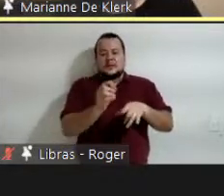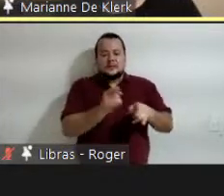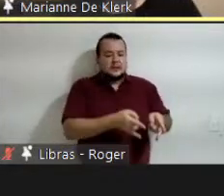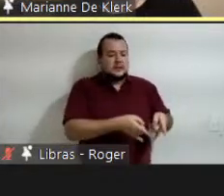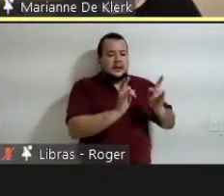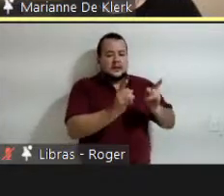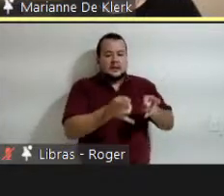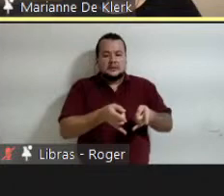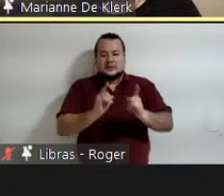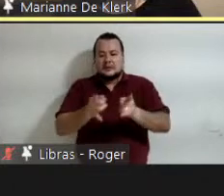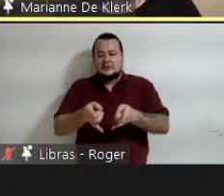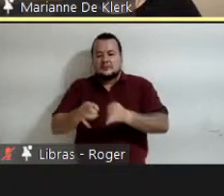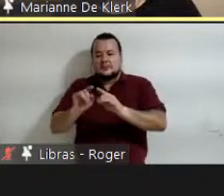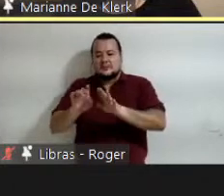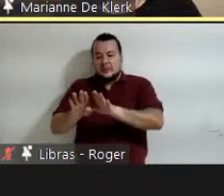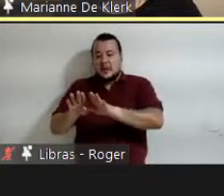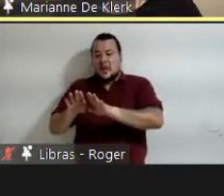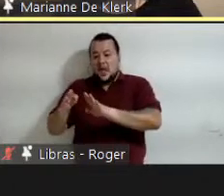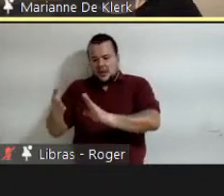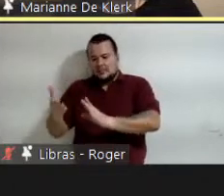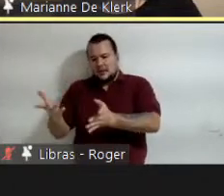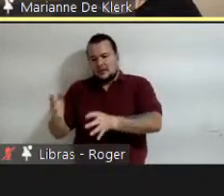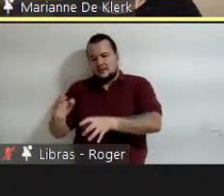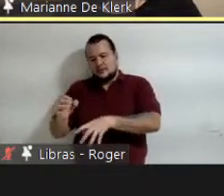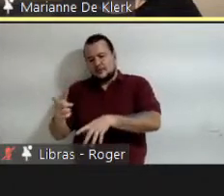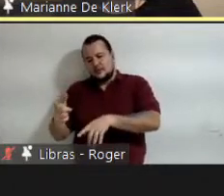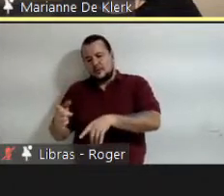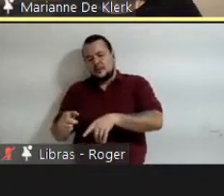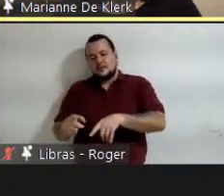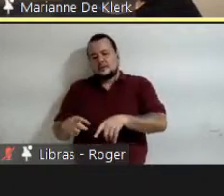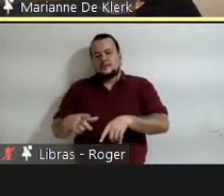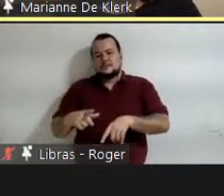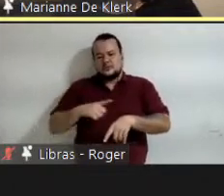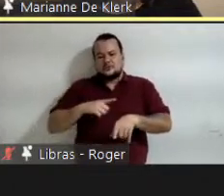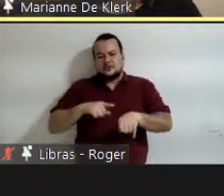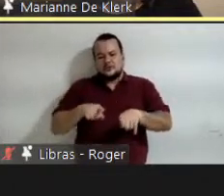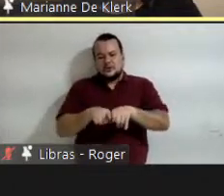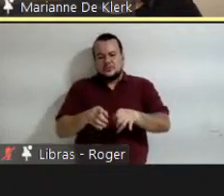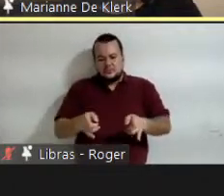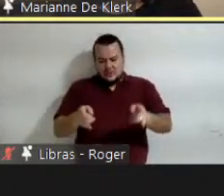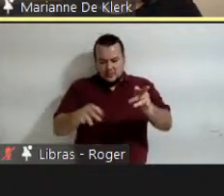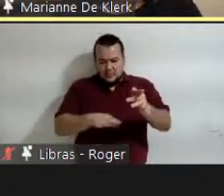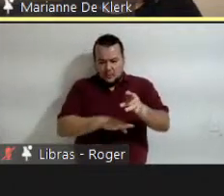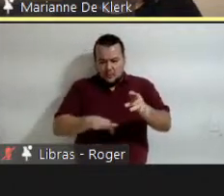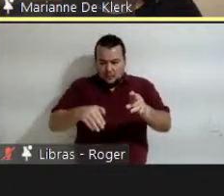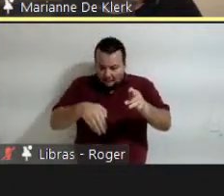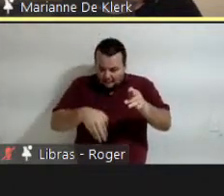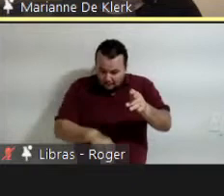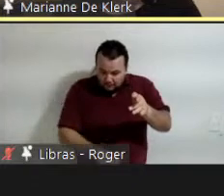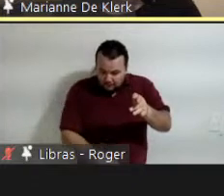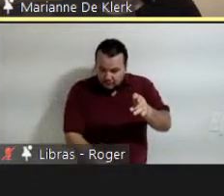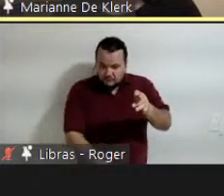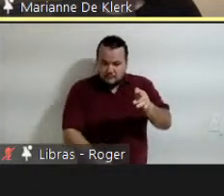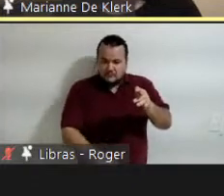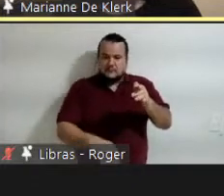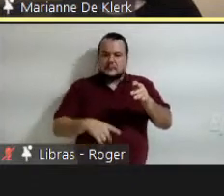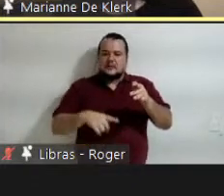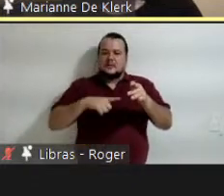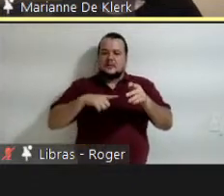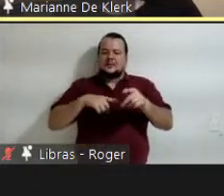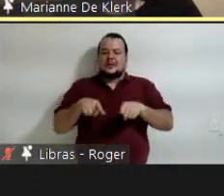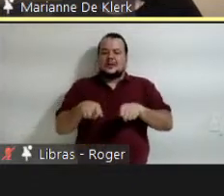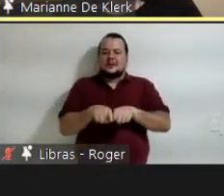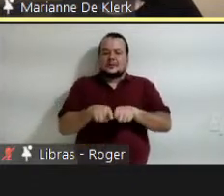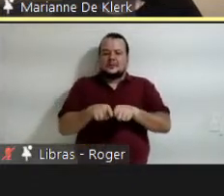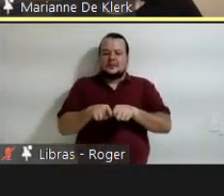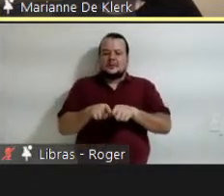these basements. And this basement, this building has a fountain on the site. They actually designed a sump basement to collect water